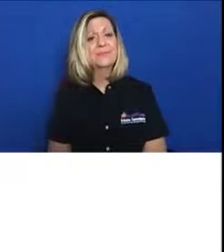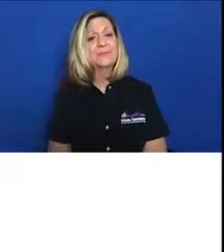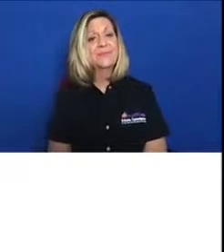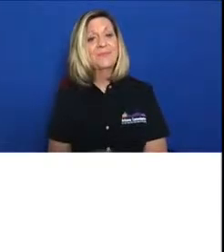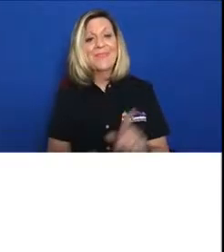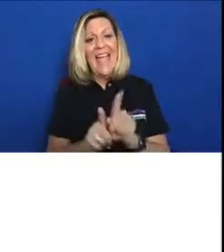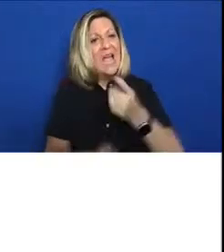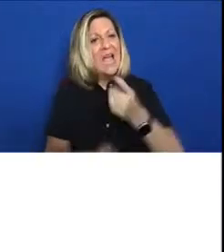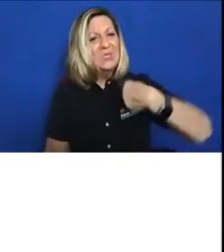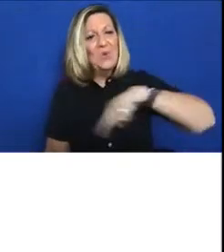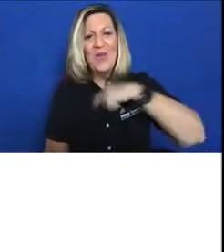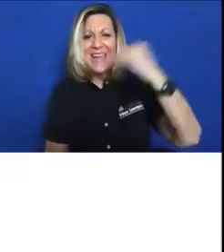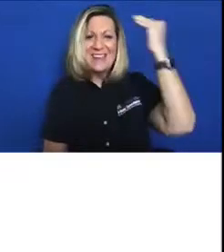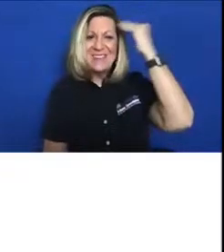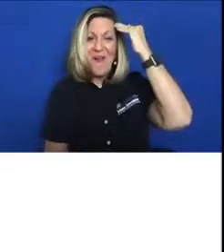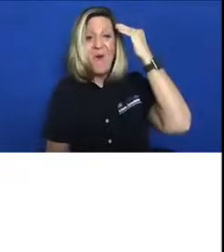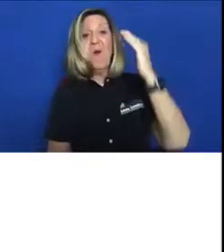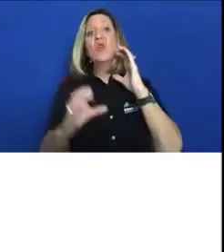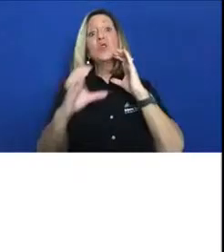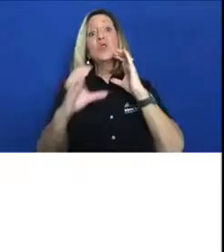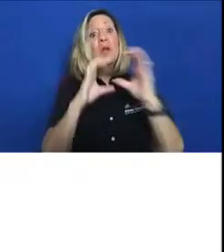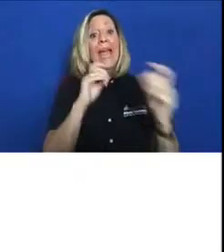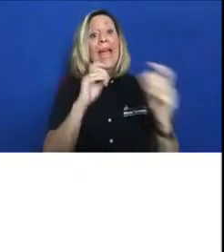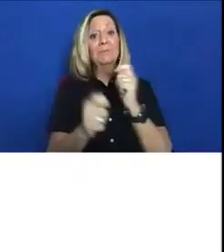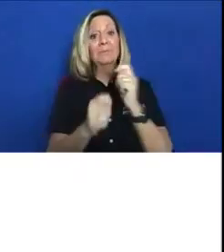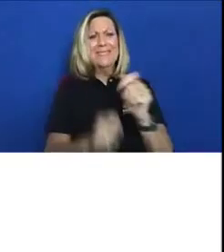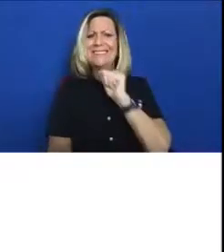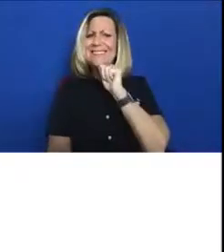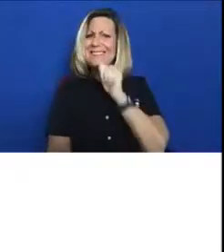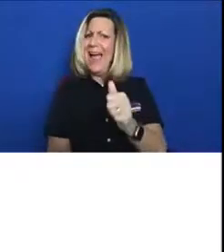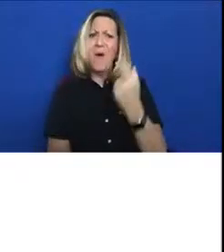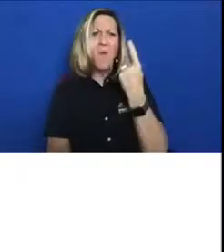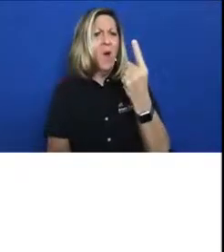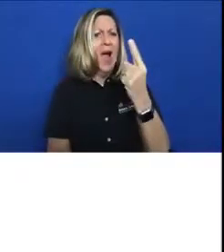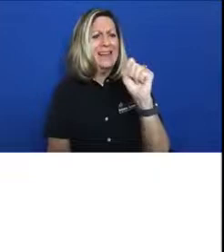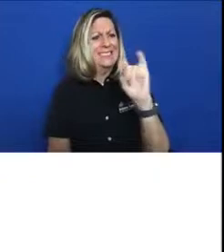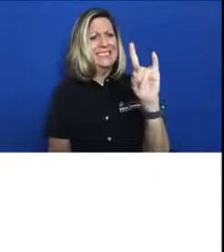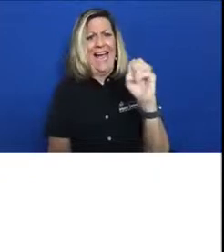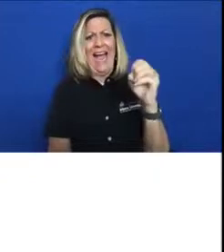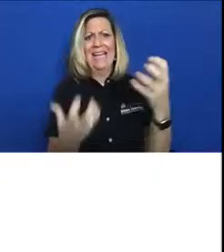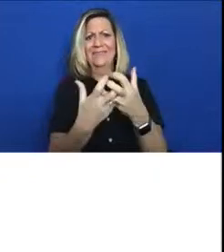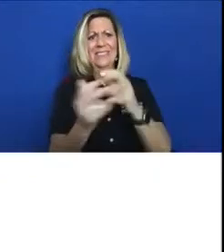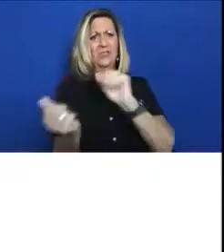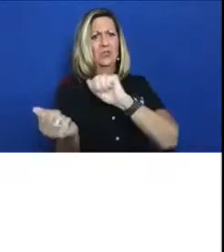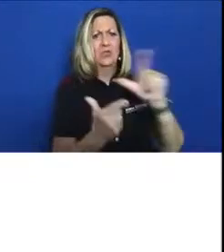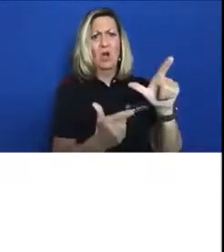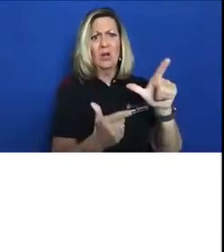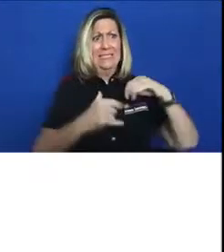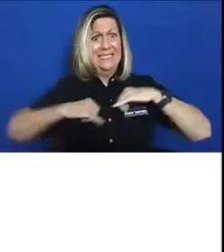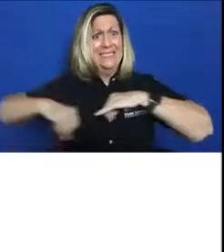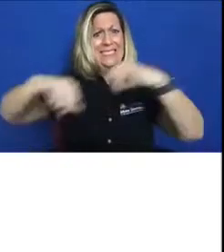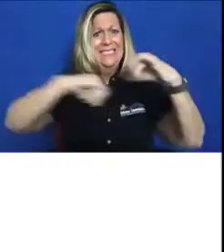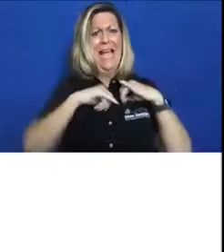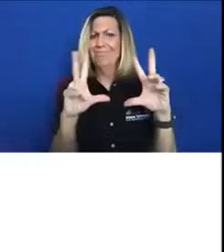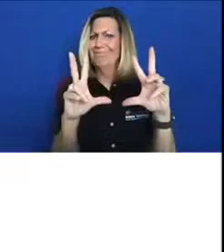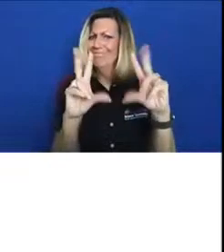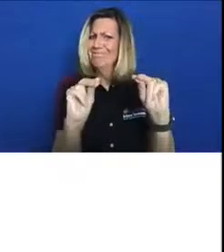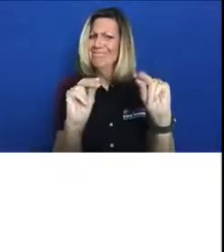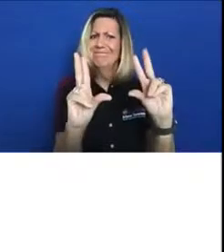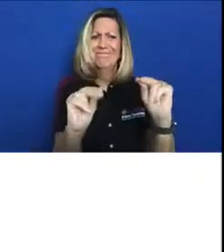communication accommodations. As we know, communication accommodations are not